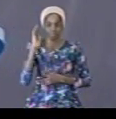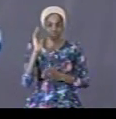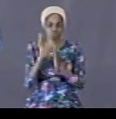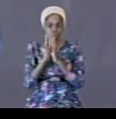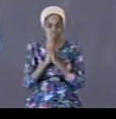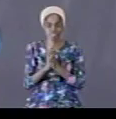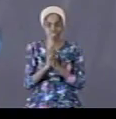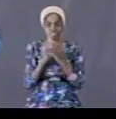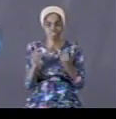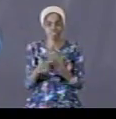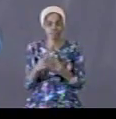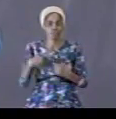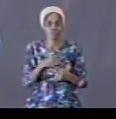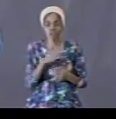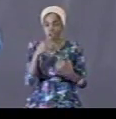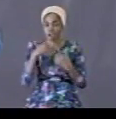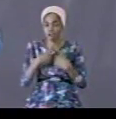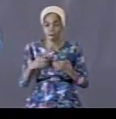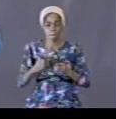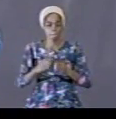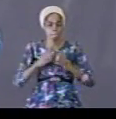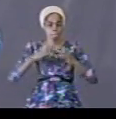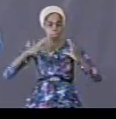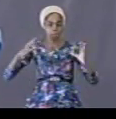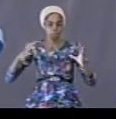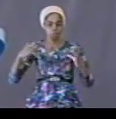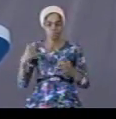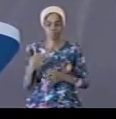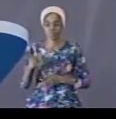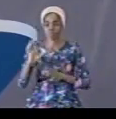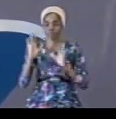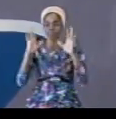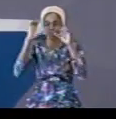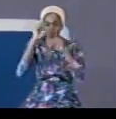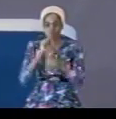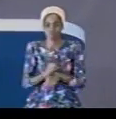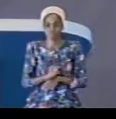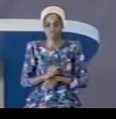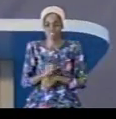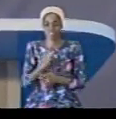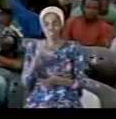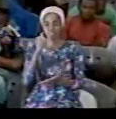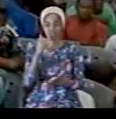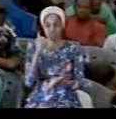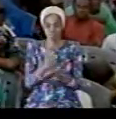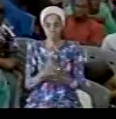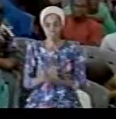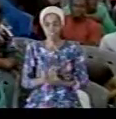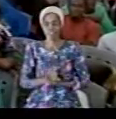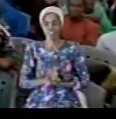of miracles. Those who will get one would say louder, amen.